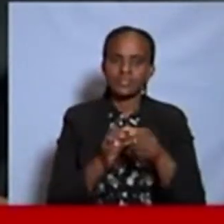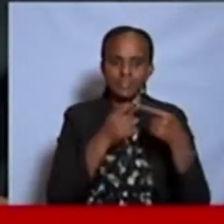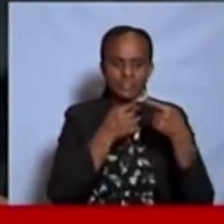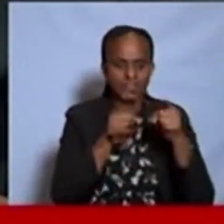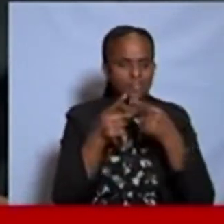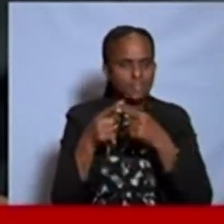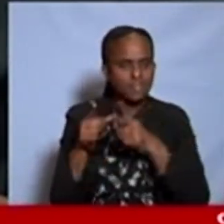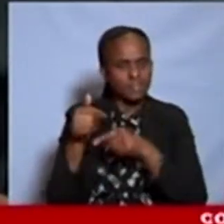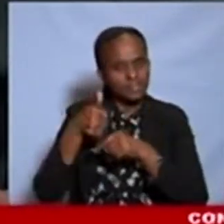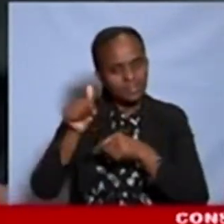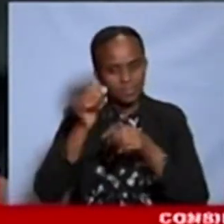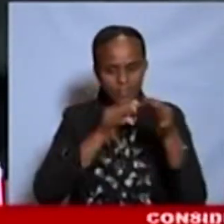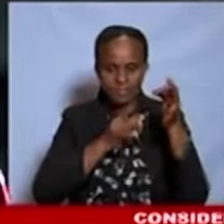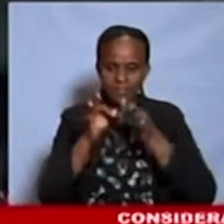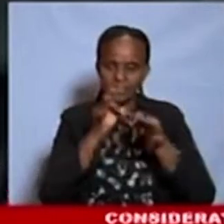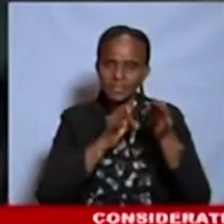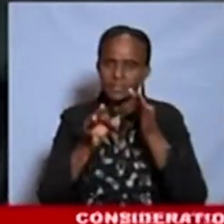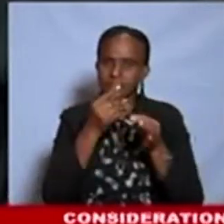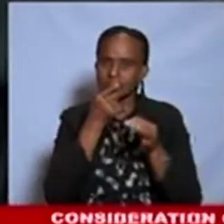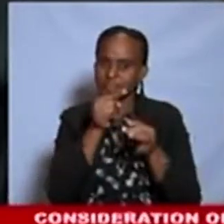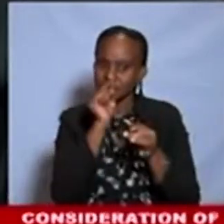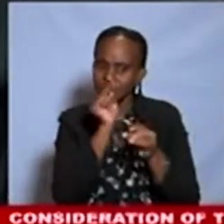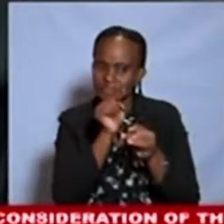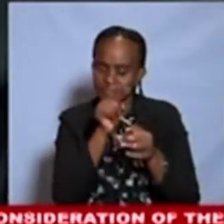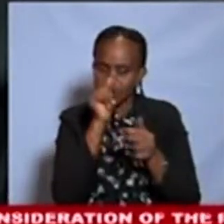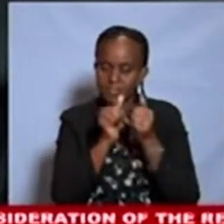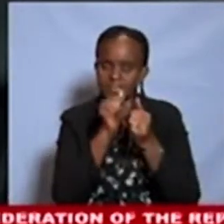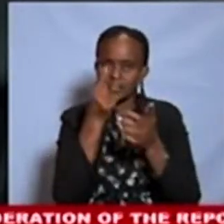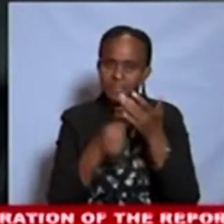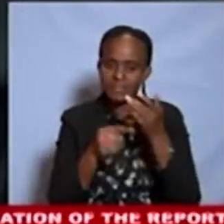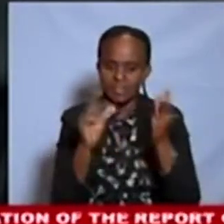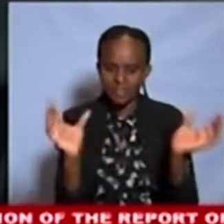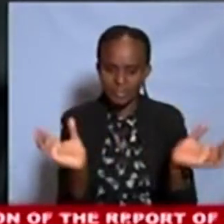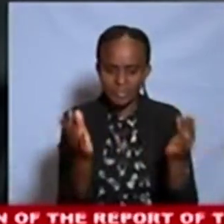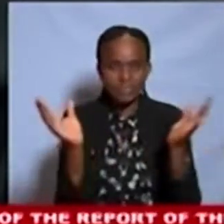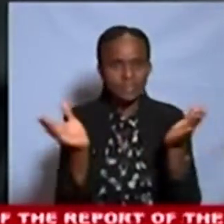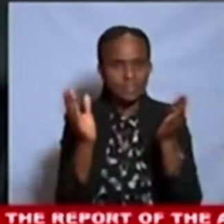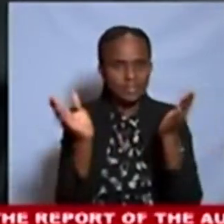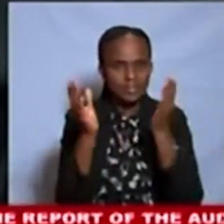variances, you stated to say this was due to the enhanced